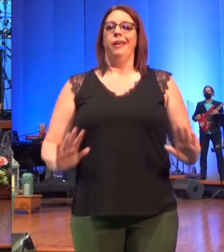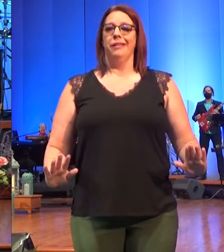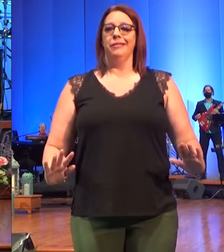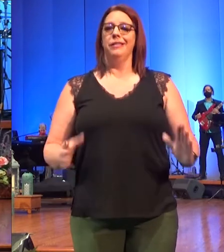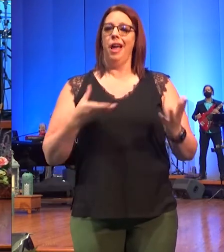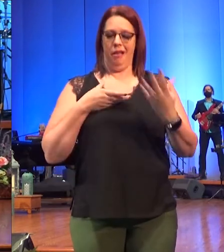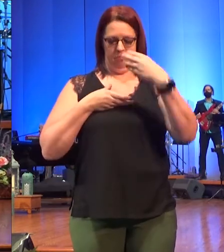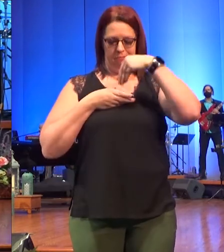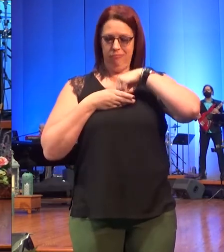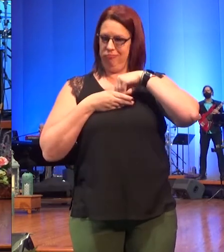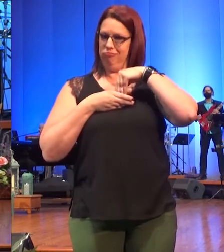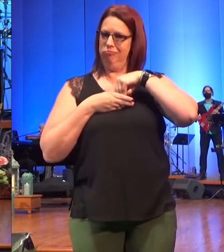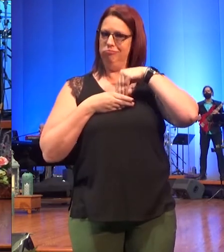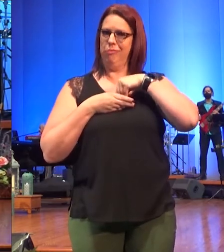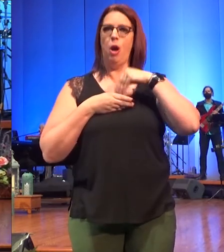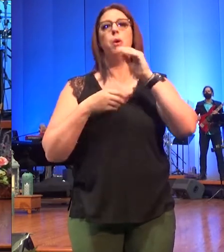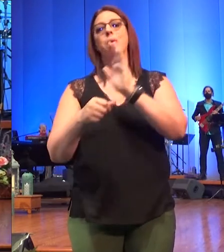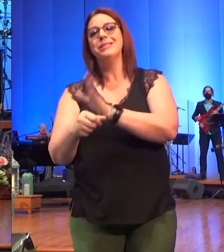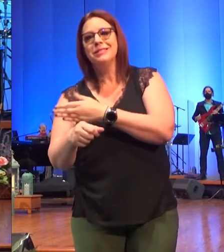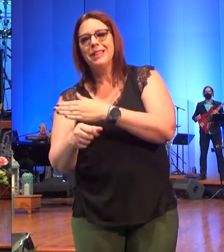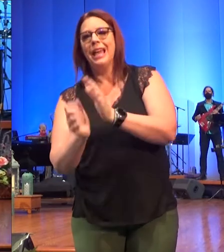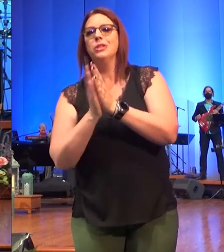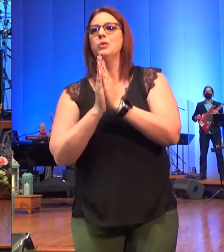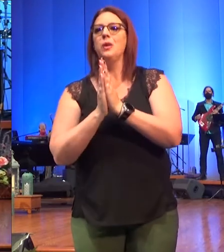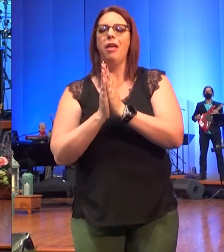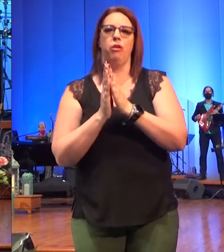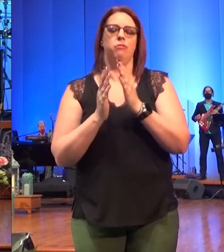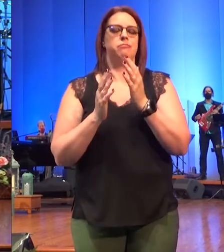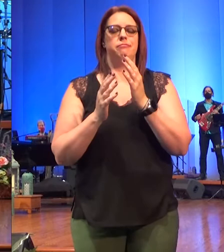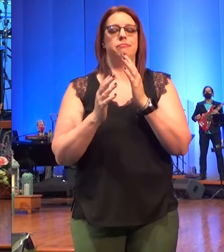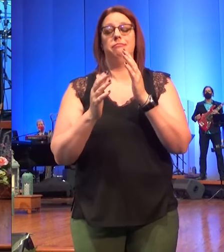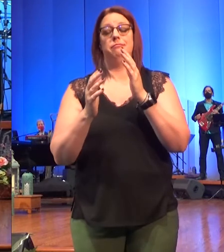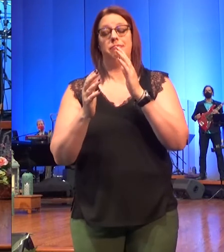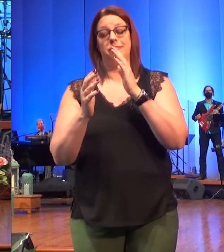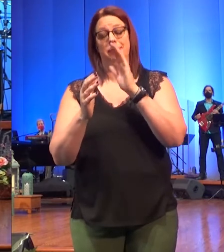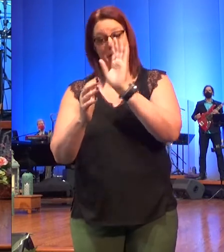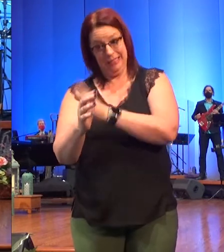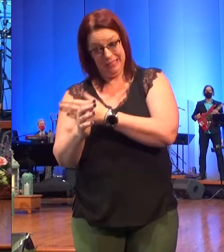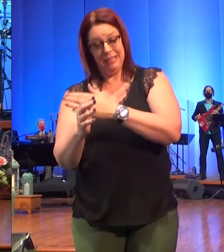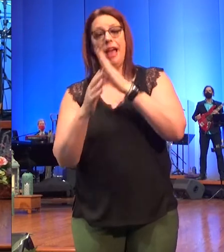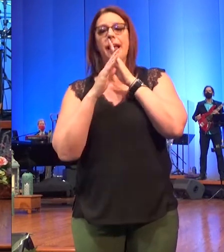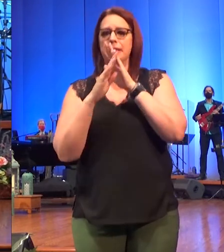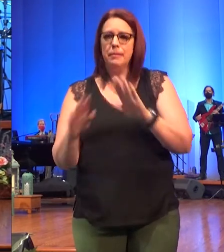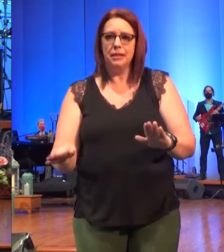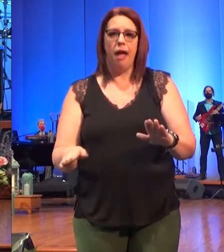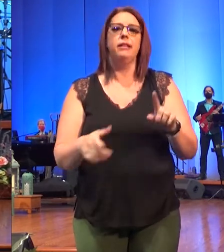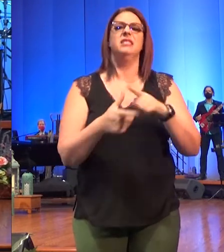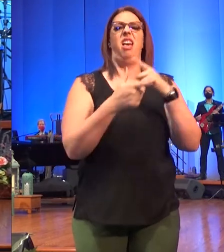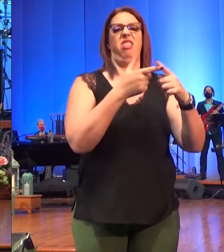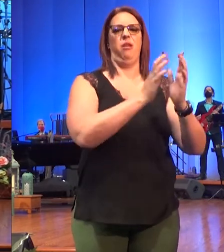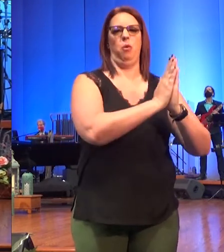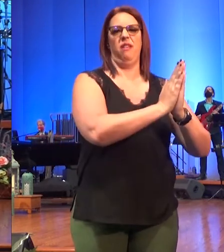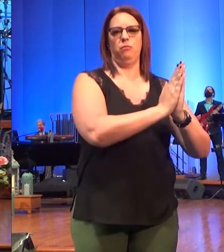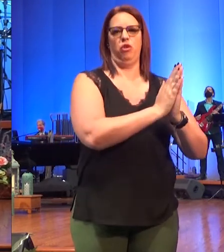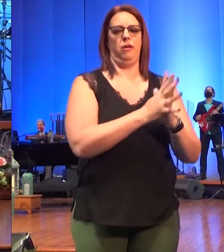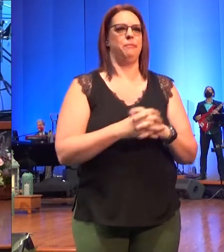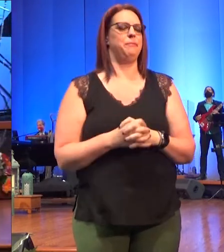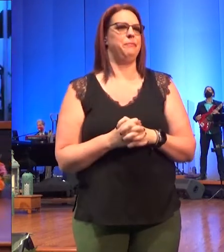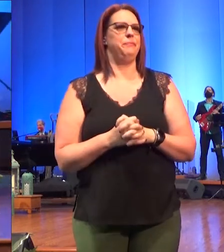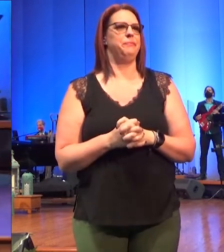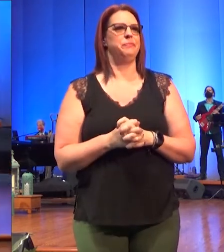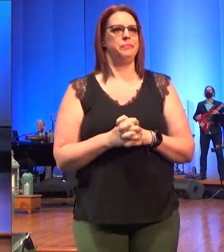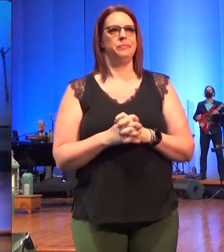We're going to sing together, we're going to have some silence, and then Dr. Barry is going to give us a beautiful prayer to start our service. Let's begin